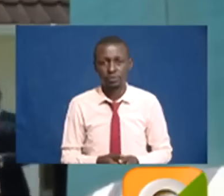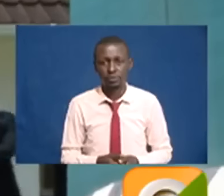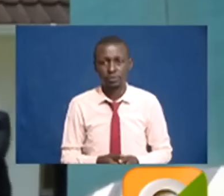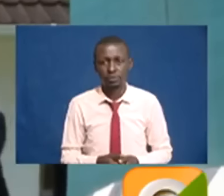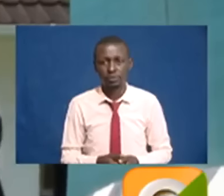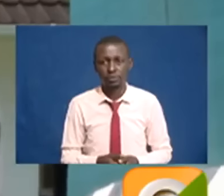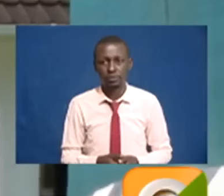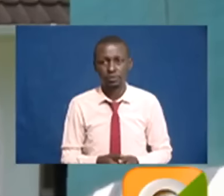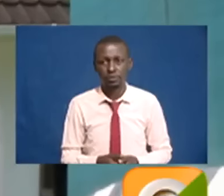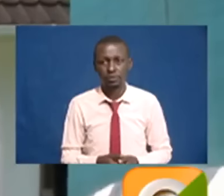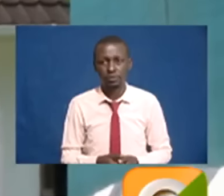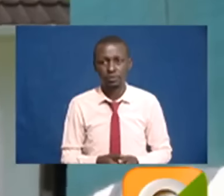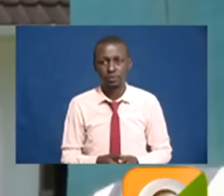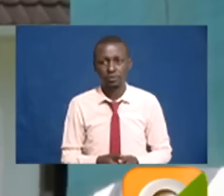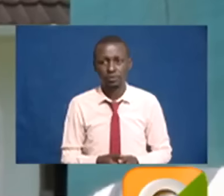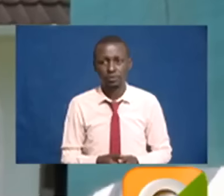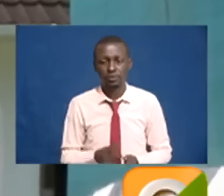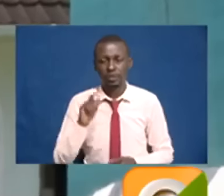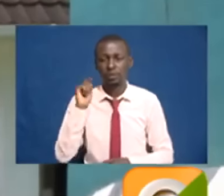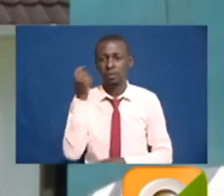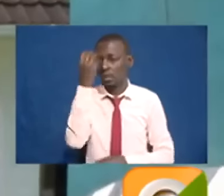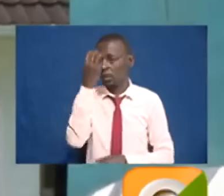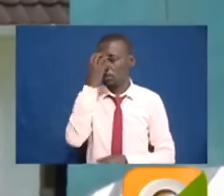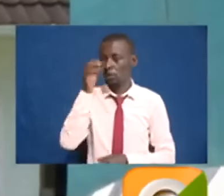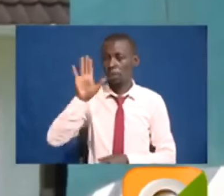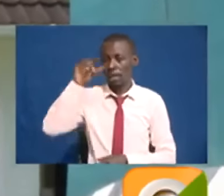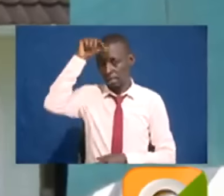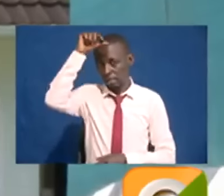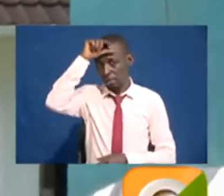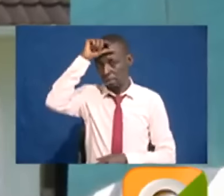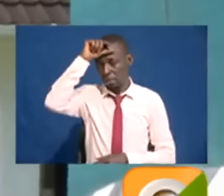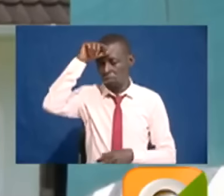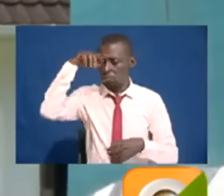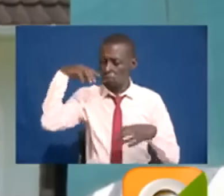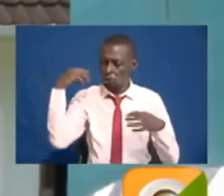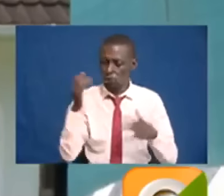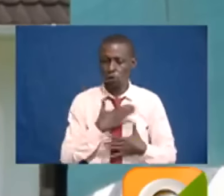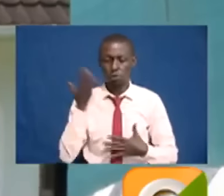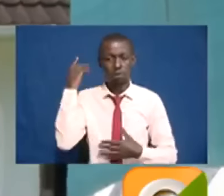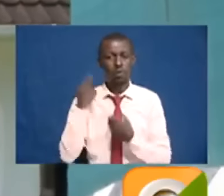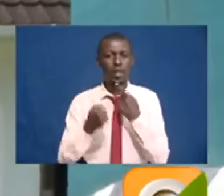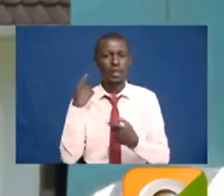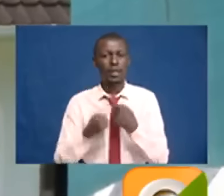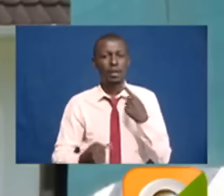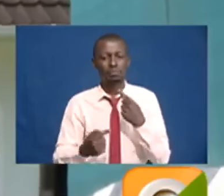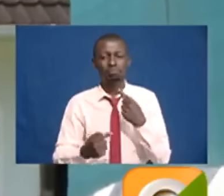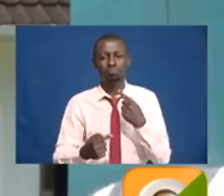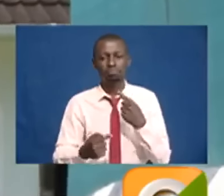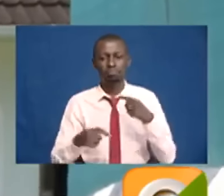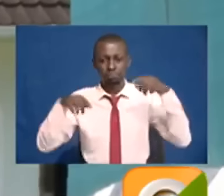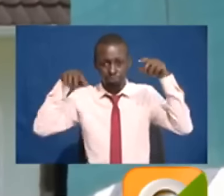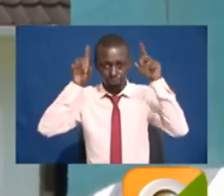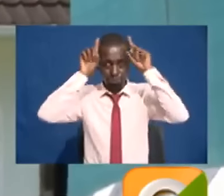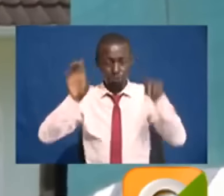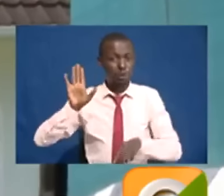It's been a season of setbacks for President William Ruto's administration. Over the last 1 year, most of the regime's decisions